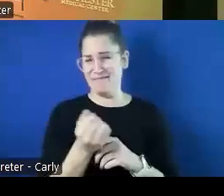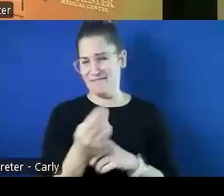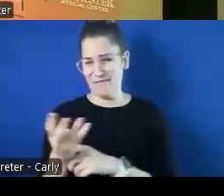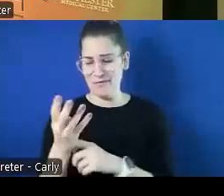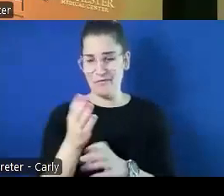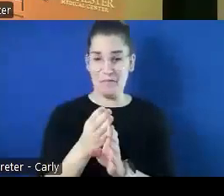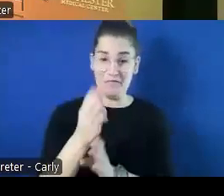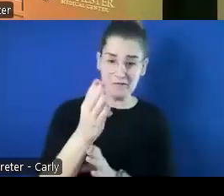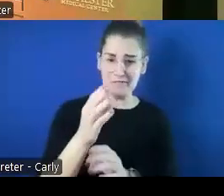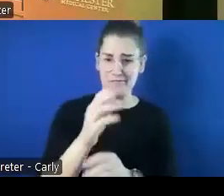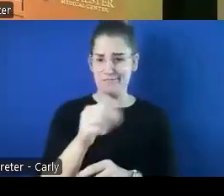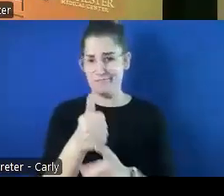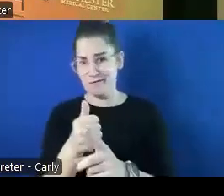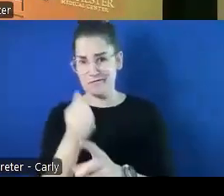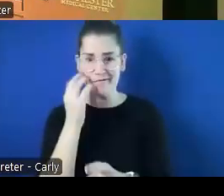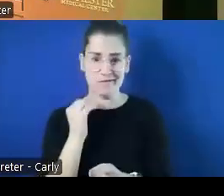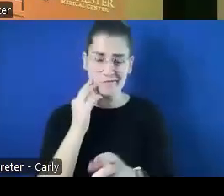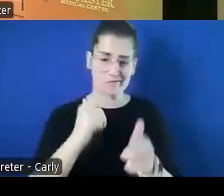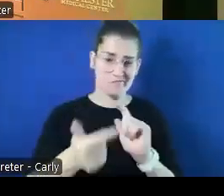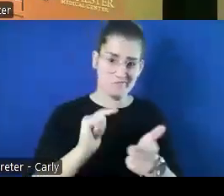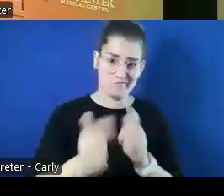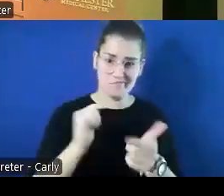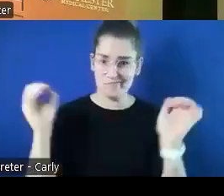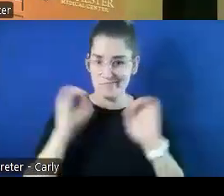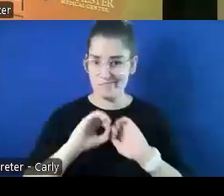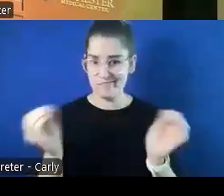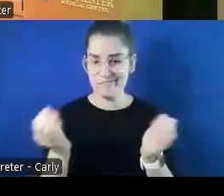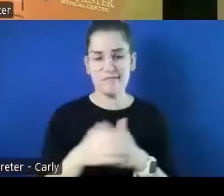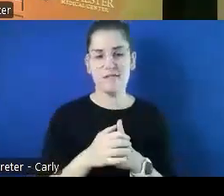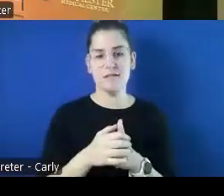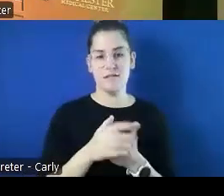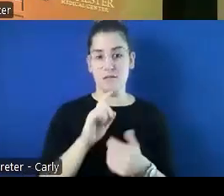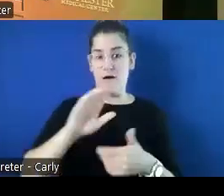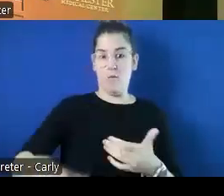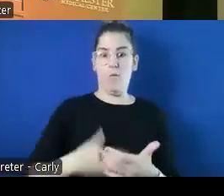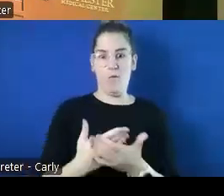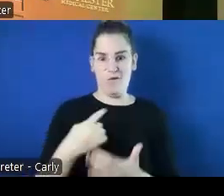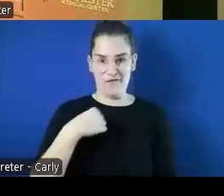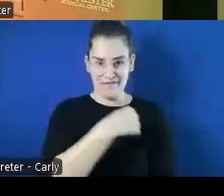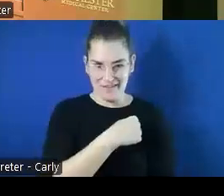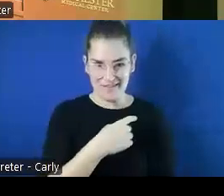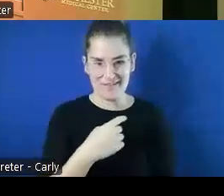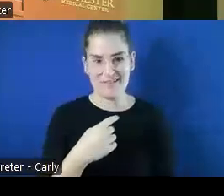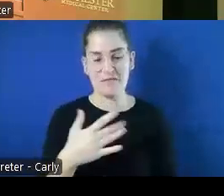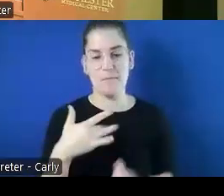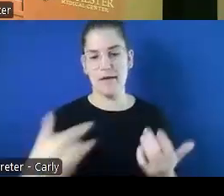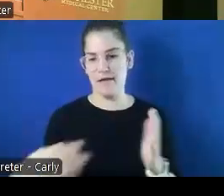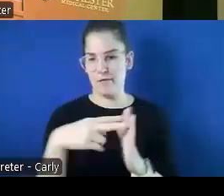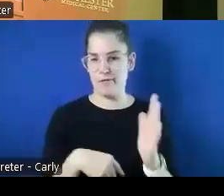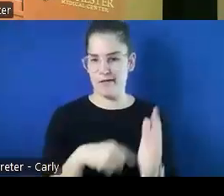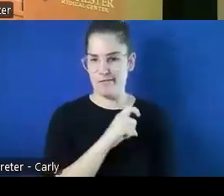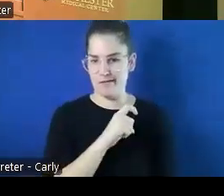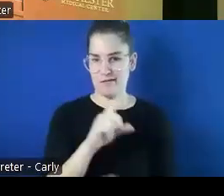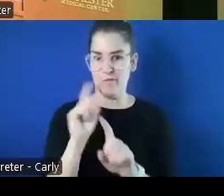professional interactions with law enforcement officers, though all of us reported that we routinely read the reports that come